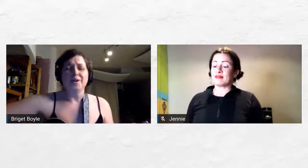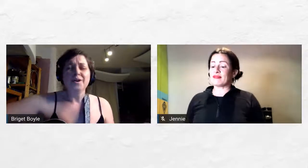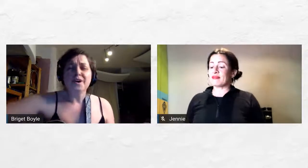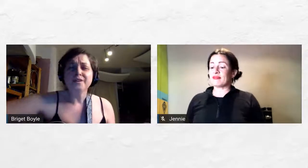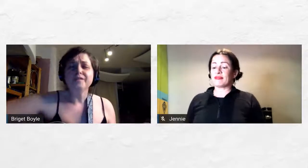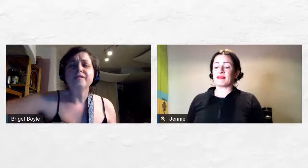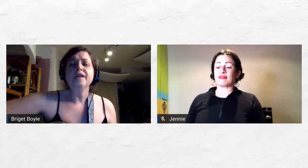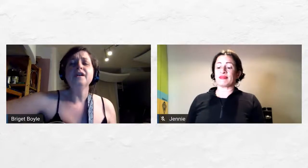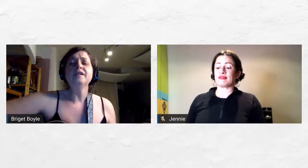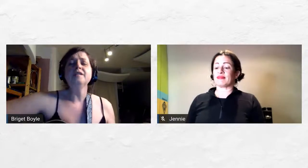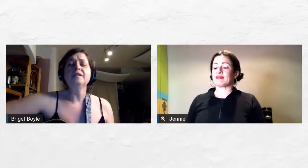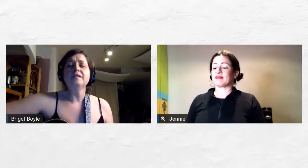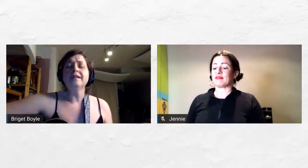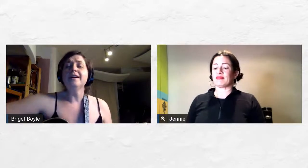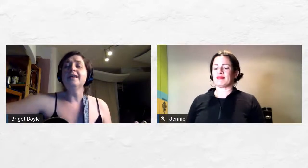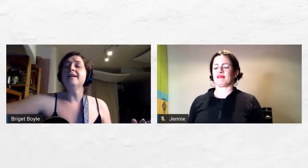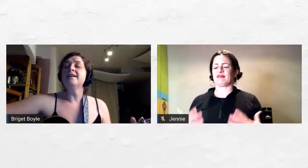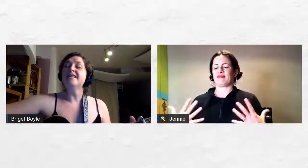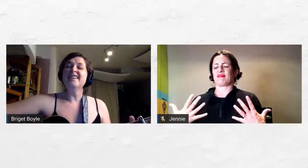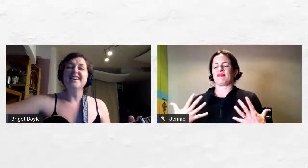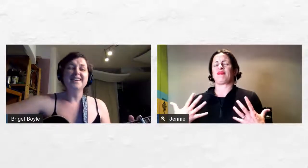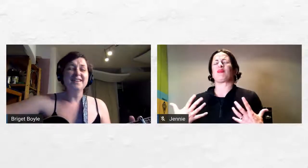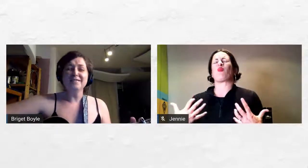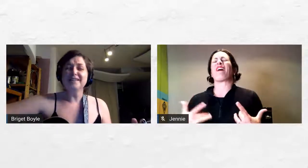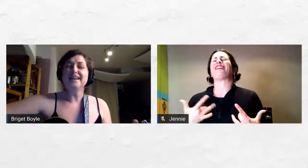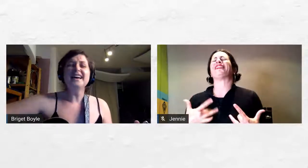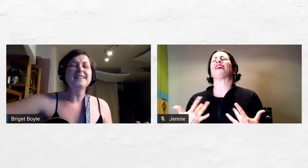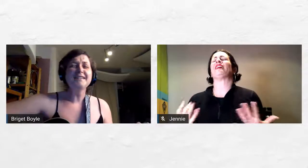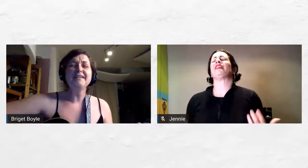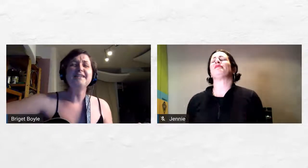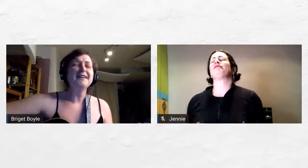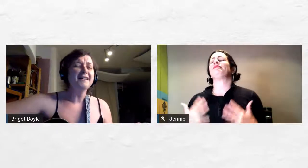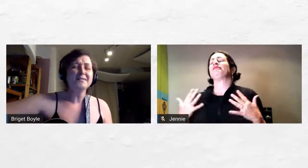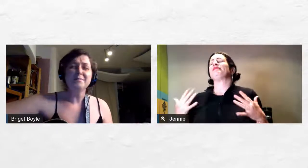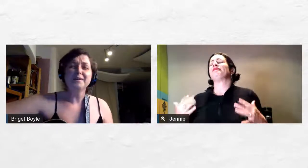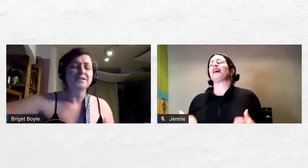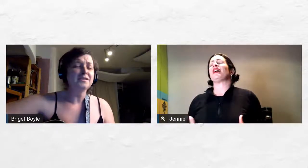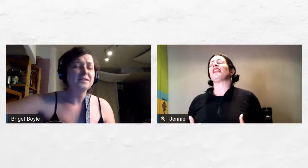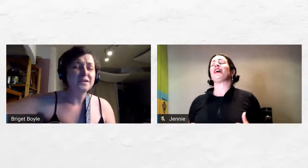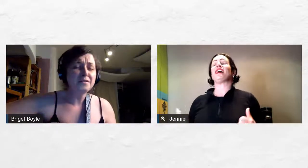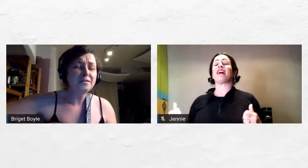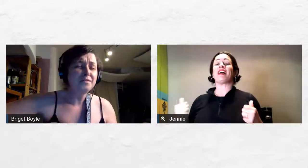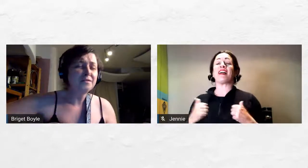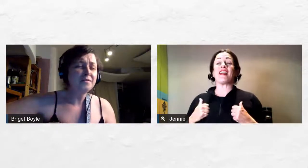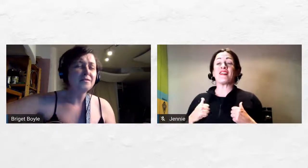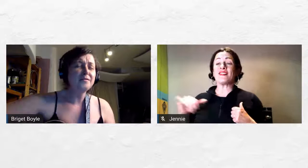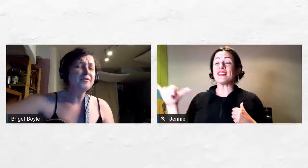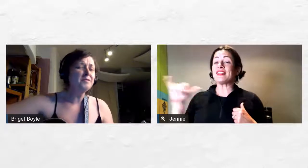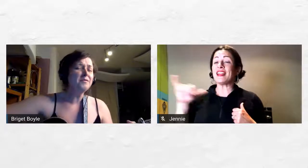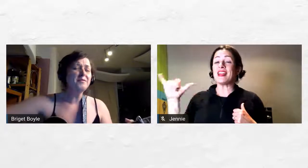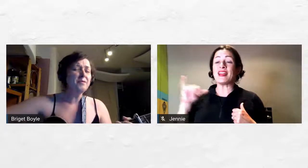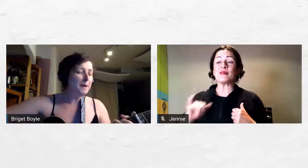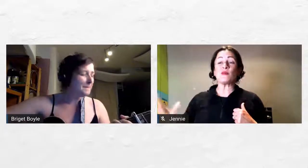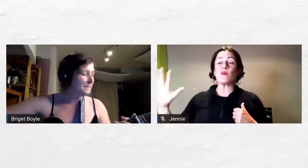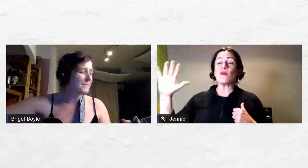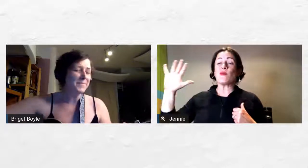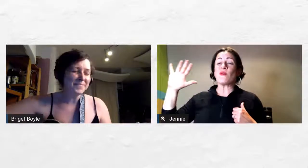I wanna feel alive like, but do you?